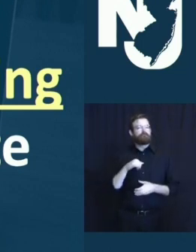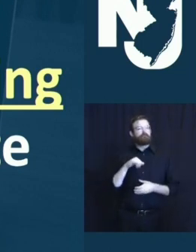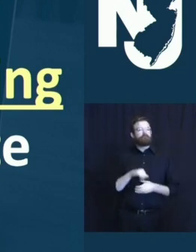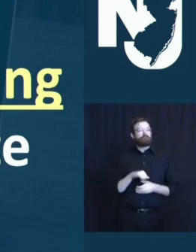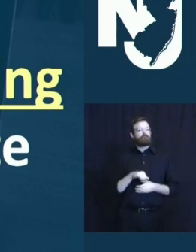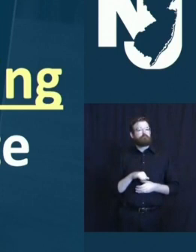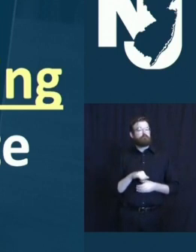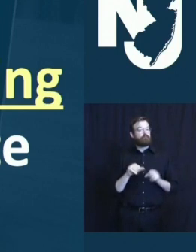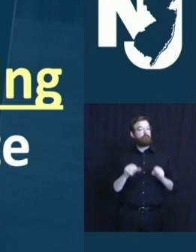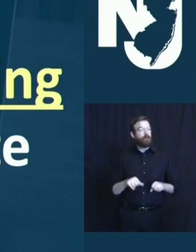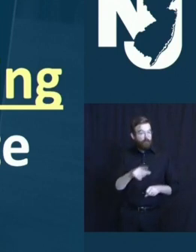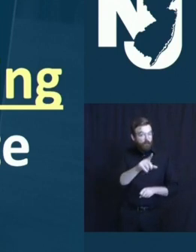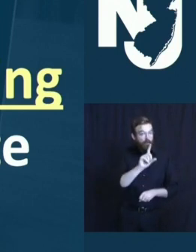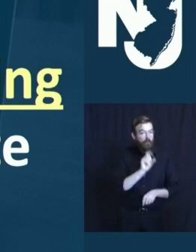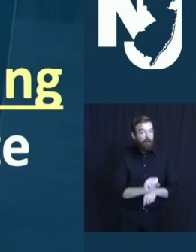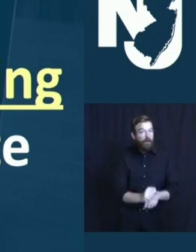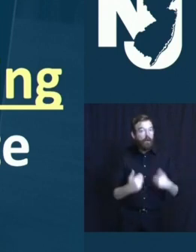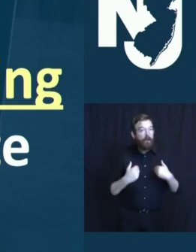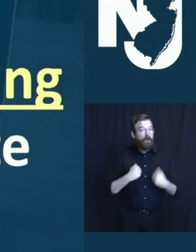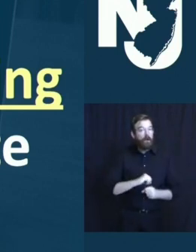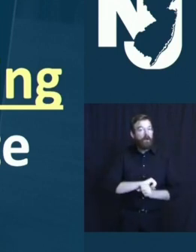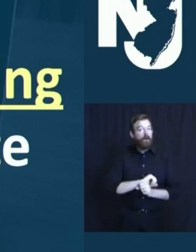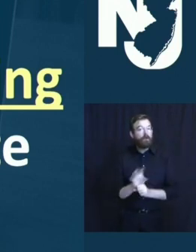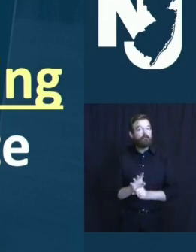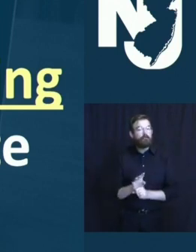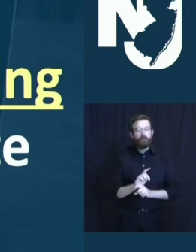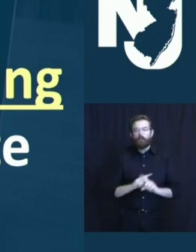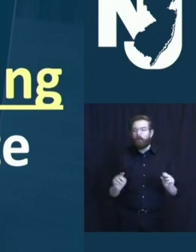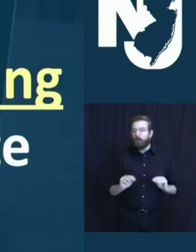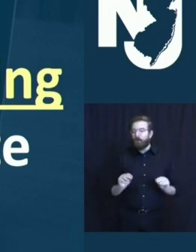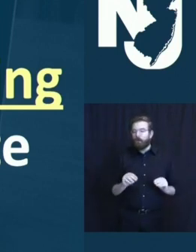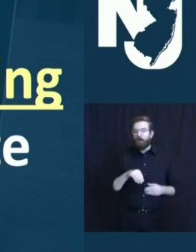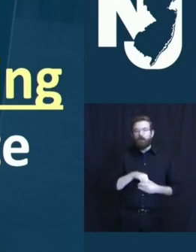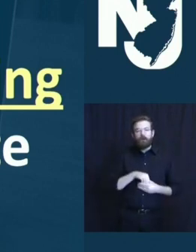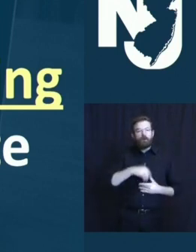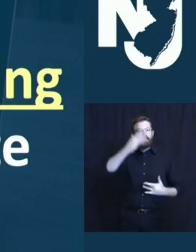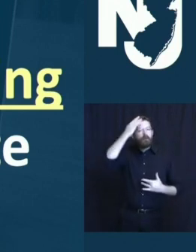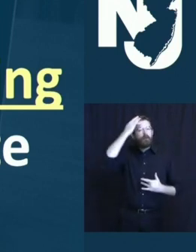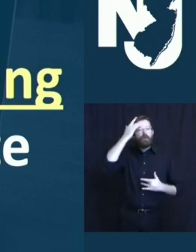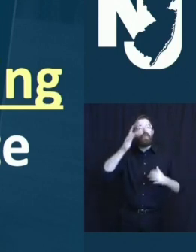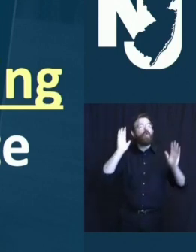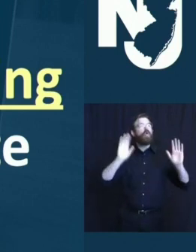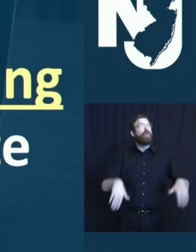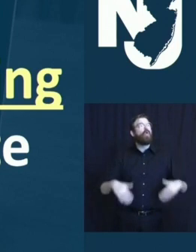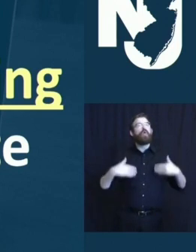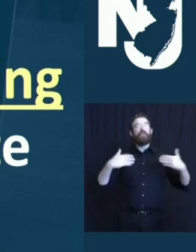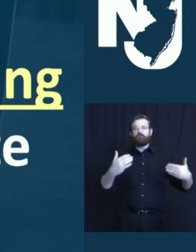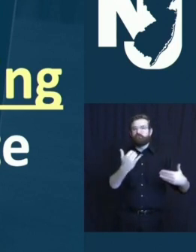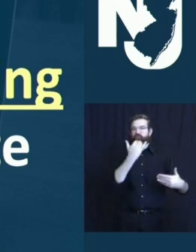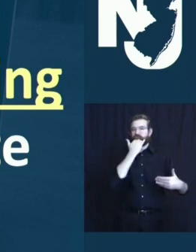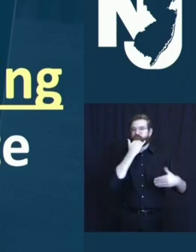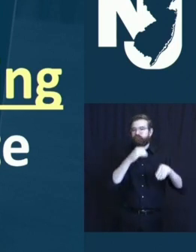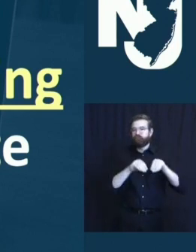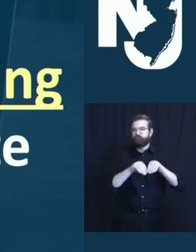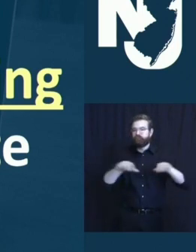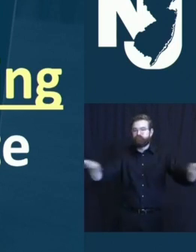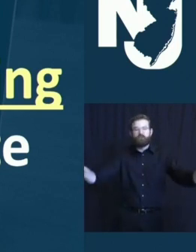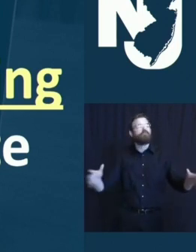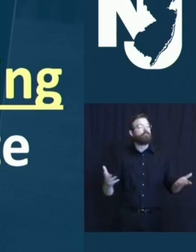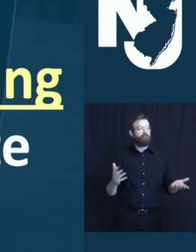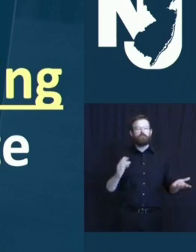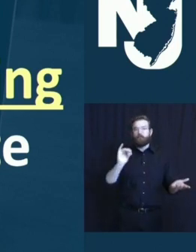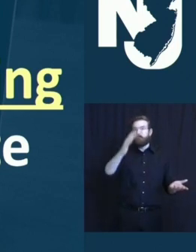and coverings at all times while indoors and when you are outdoors and unable to